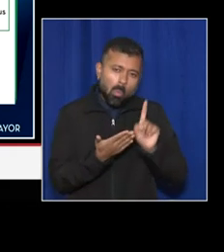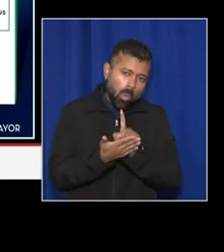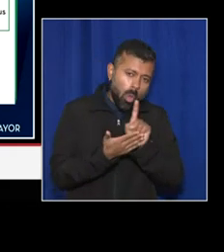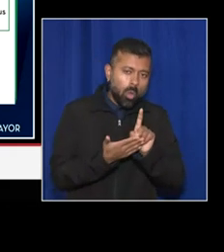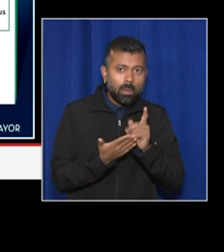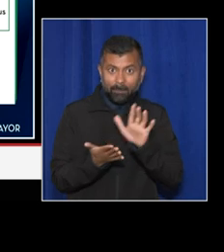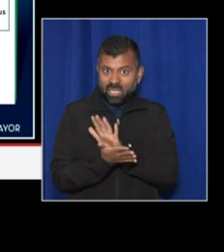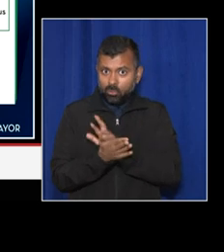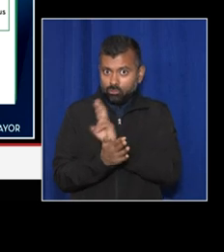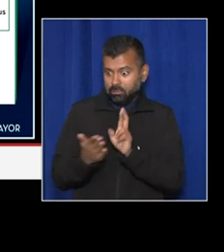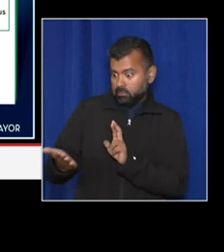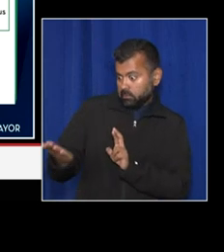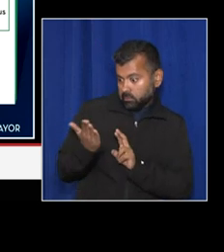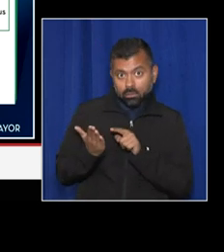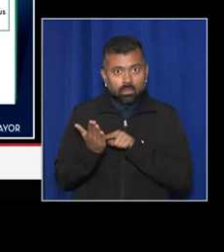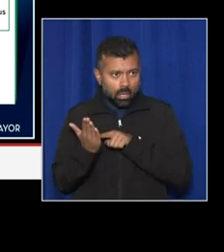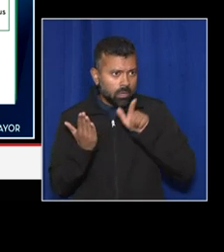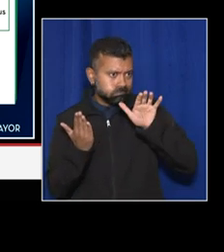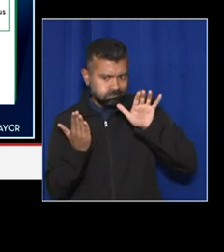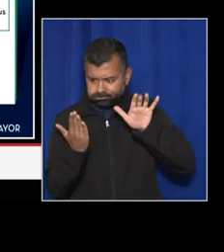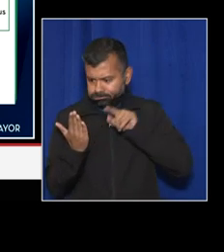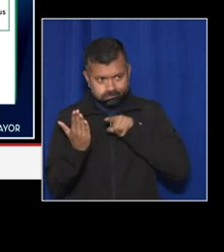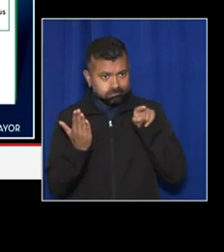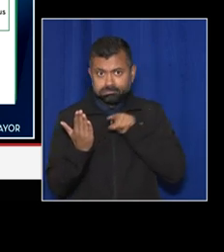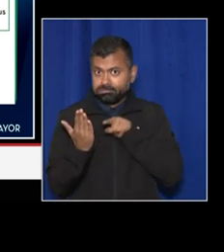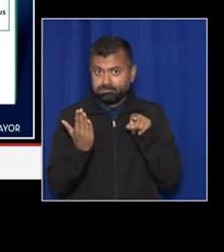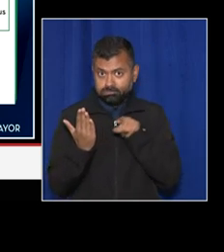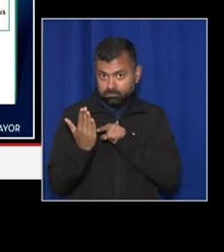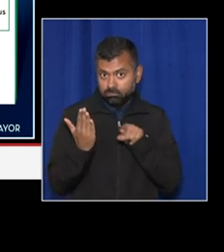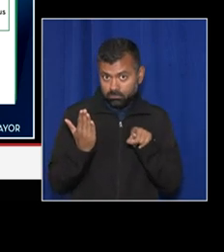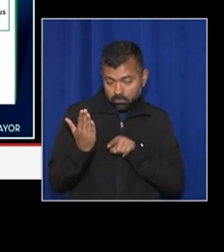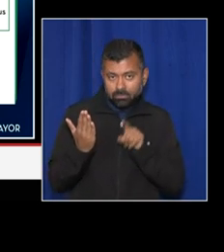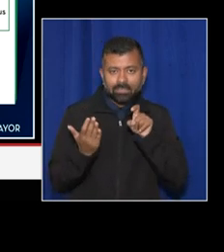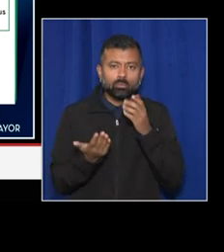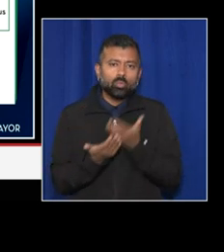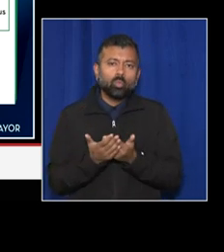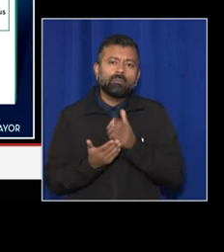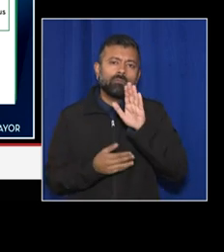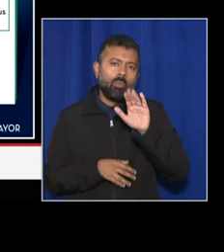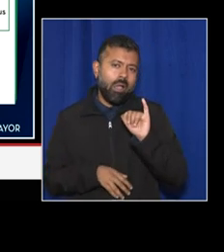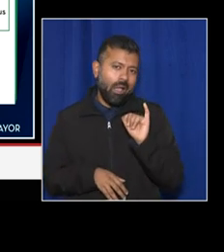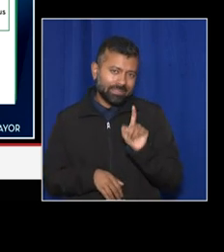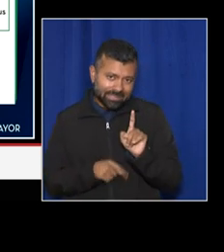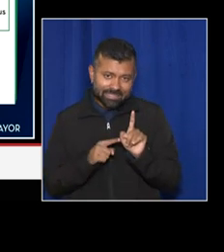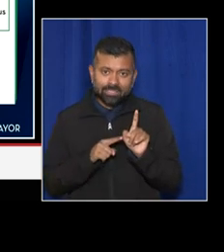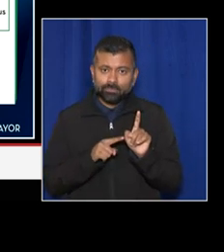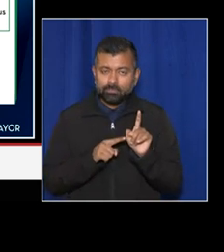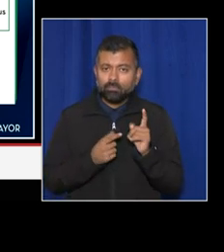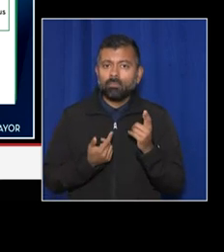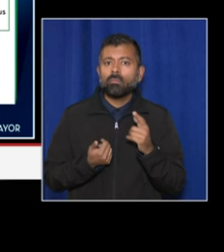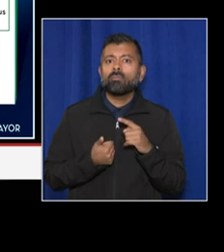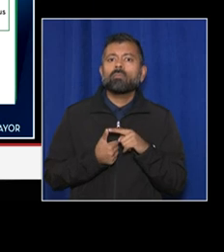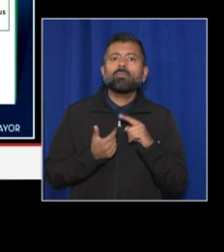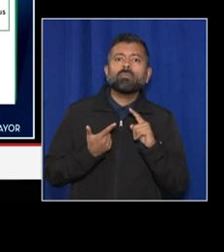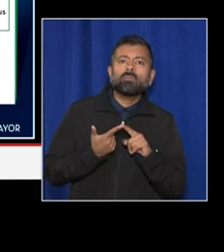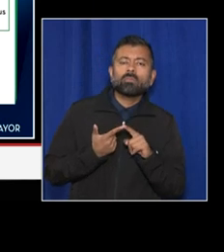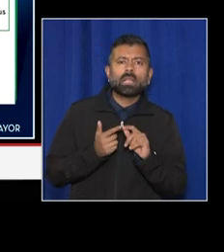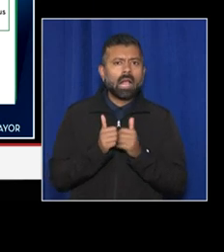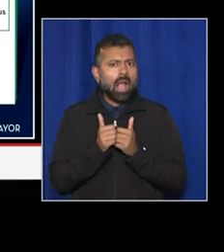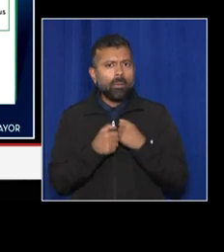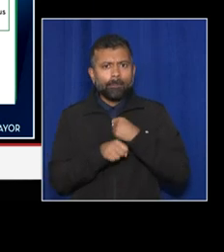will need to verify your identity first by going to ID Me and creating an account. Then after you do that, you should